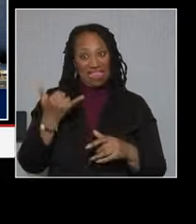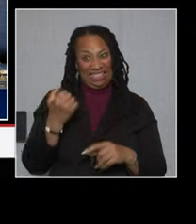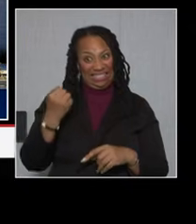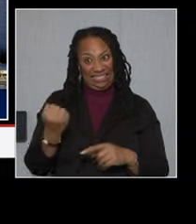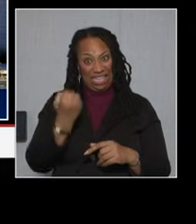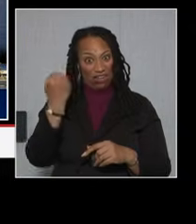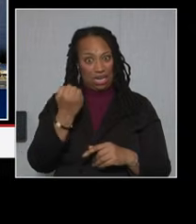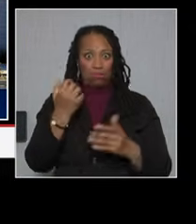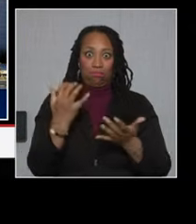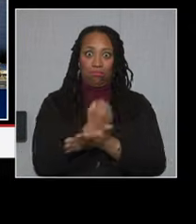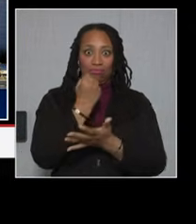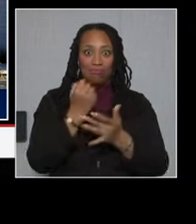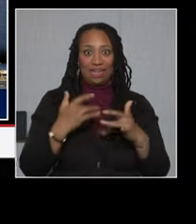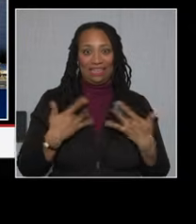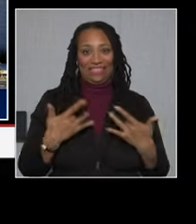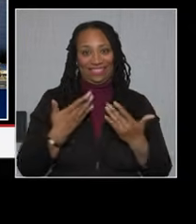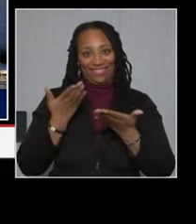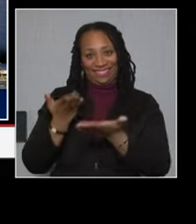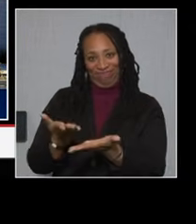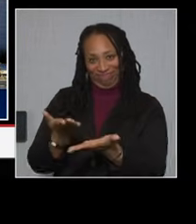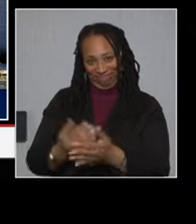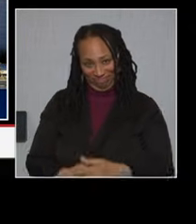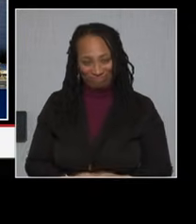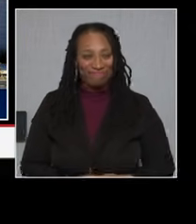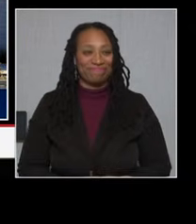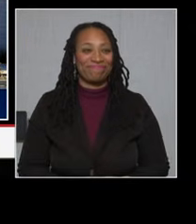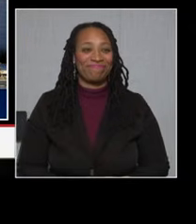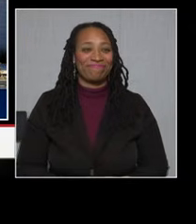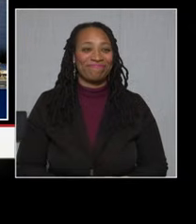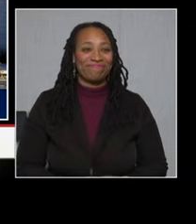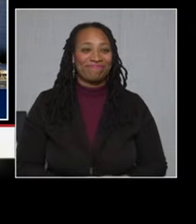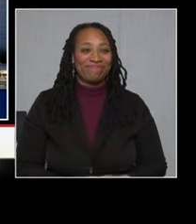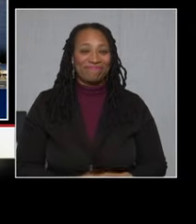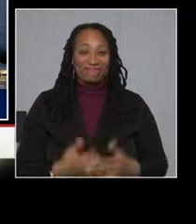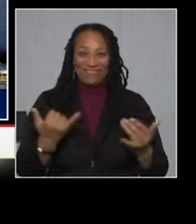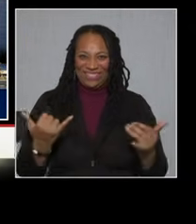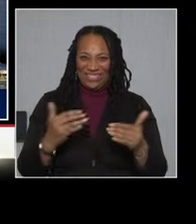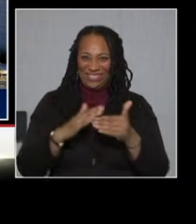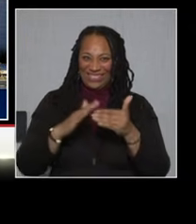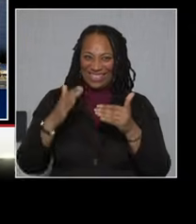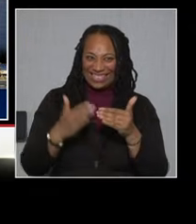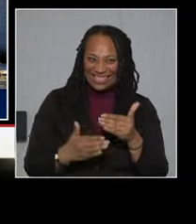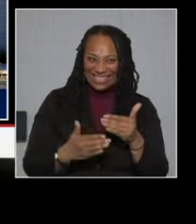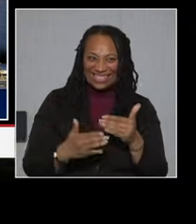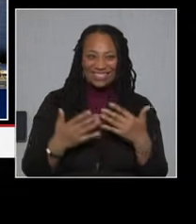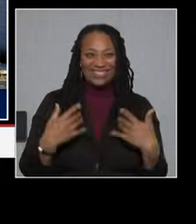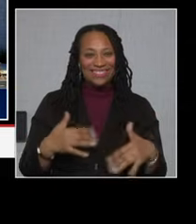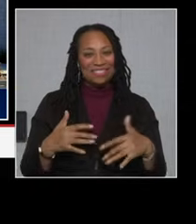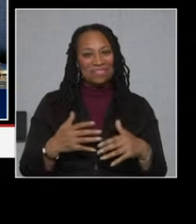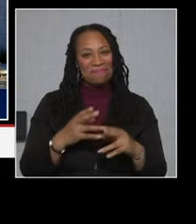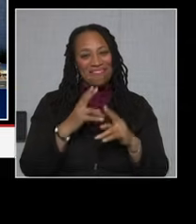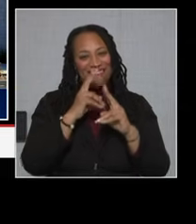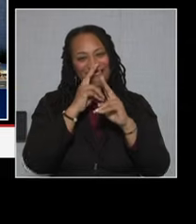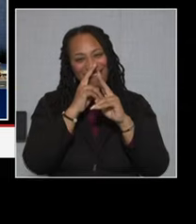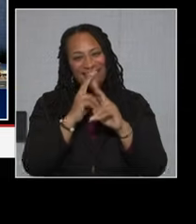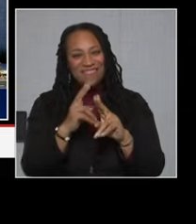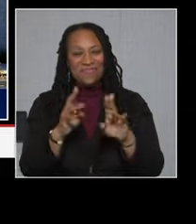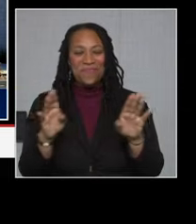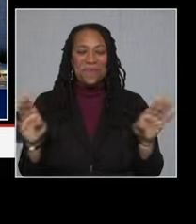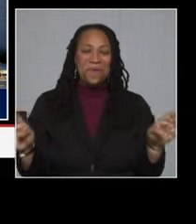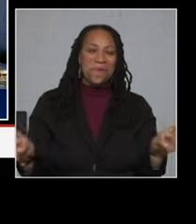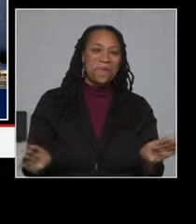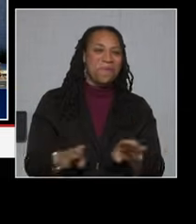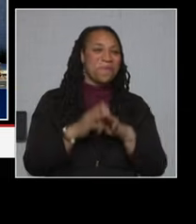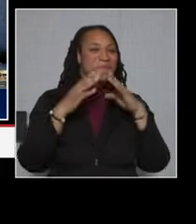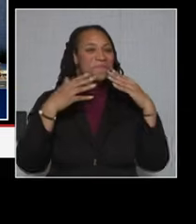this past weekend of opening the new Fort DuPont Ice Arena. It's open